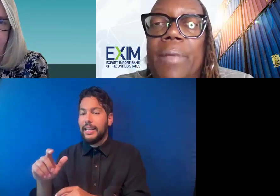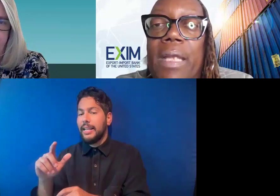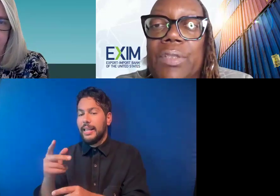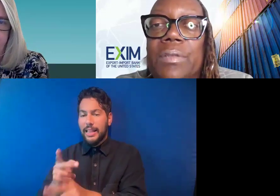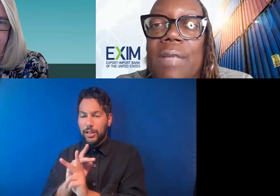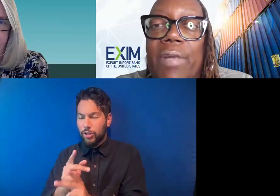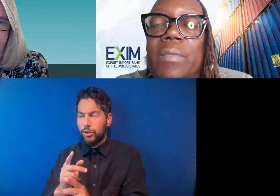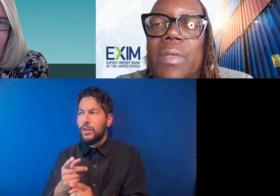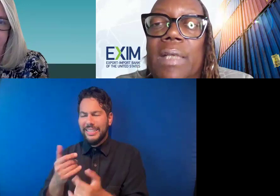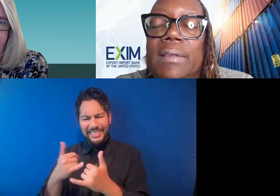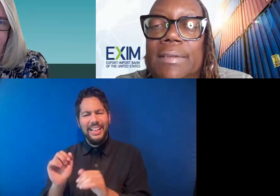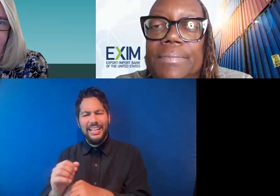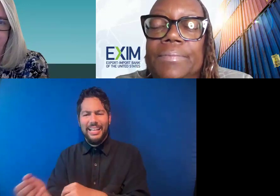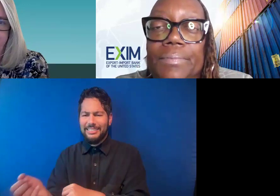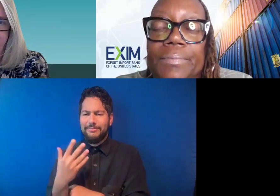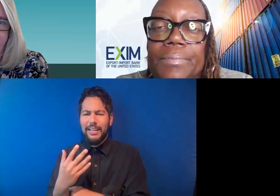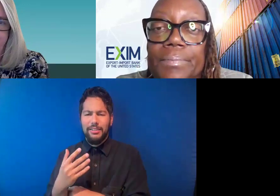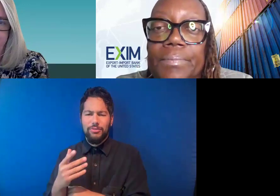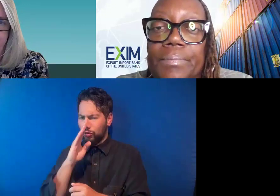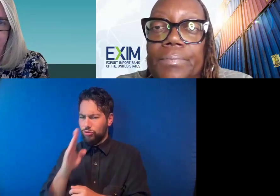submit application directly with us.